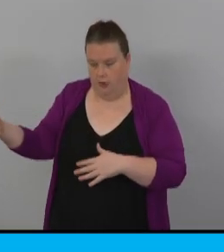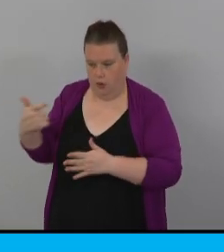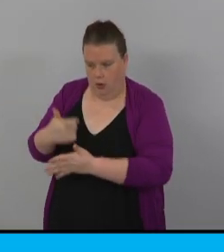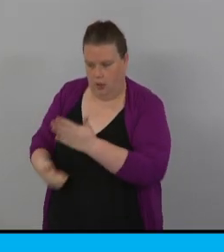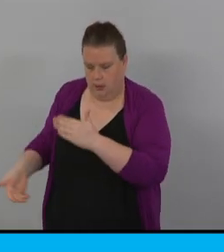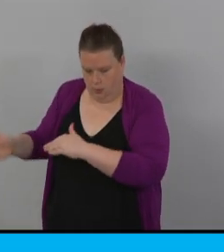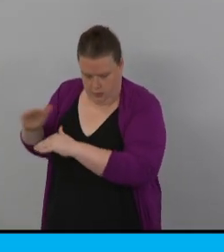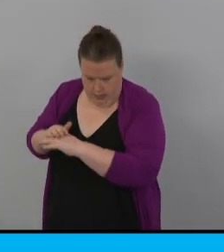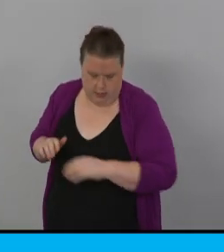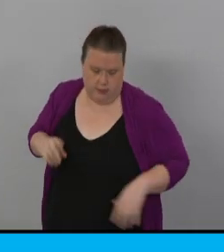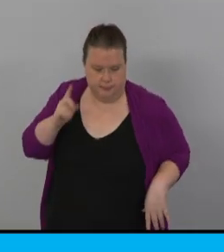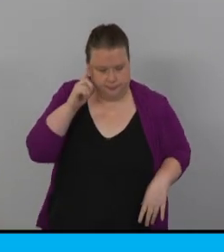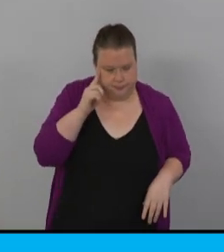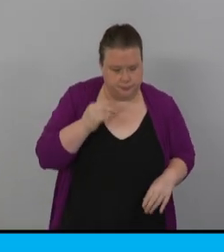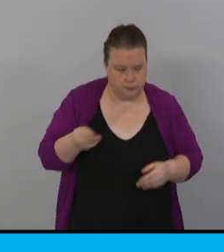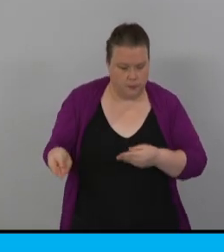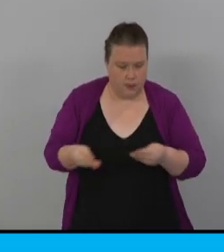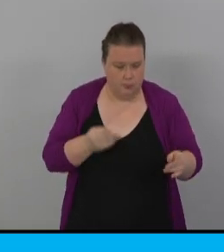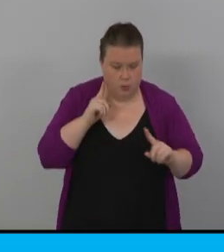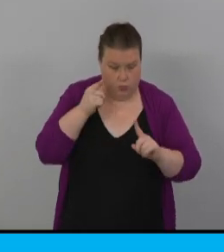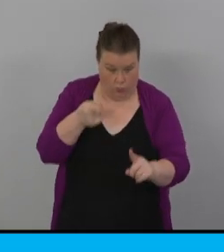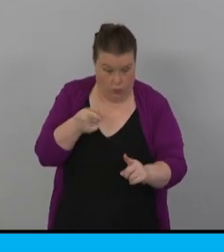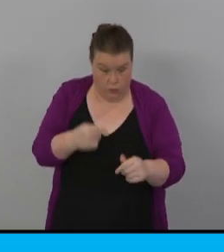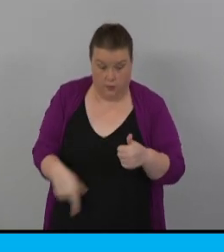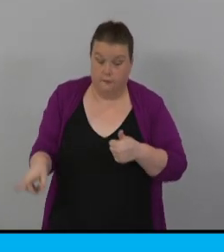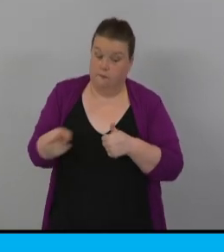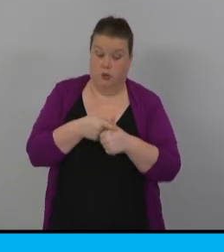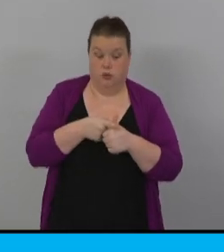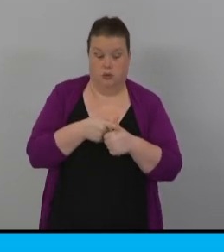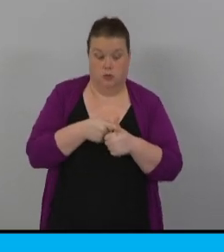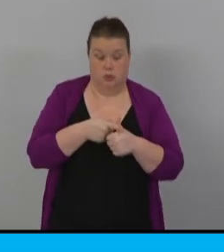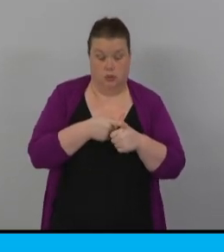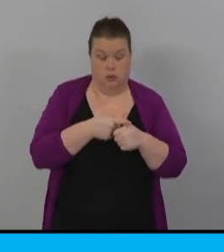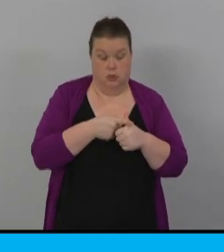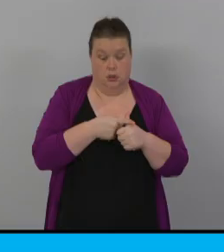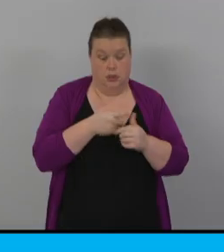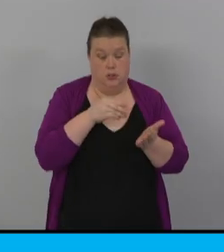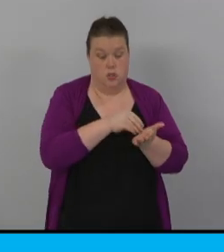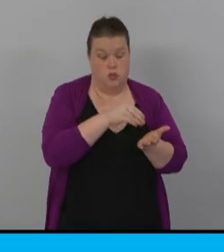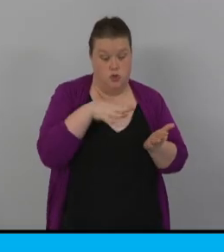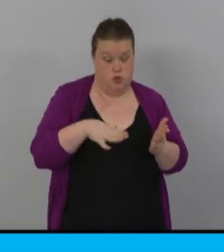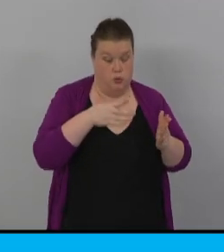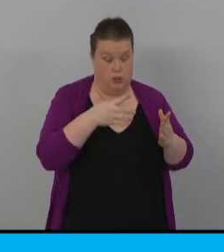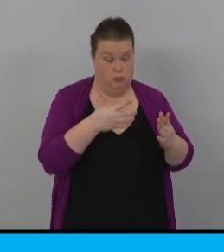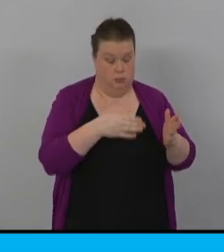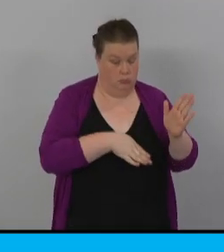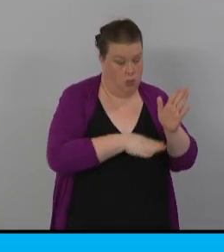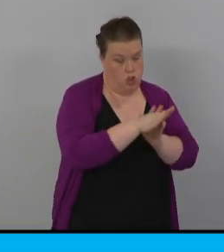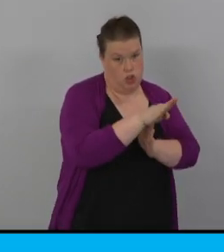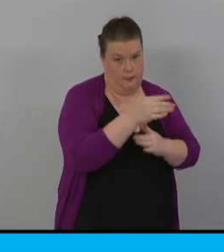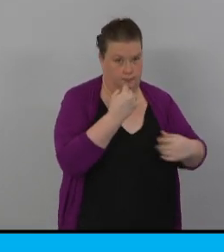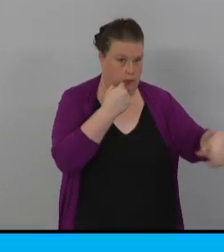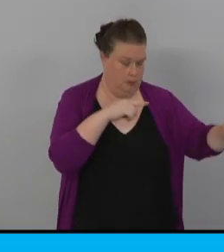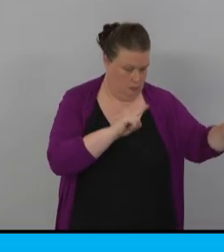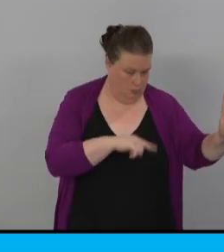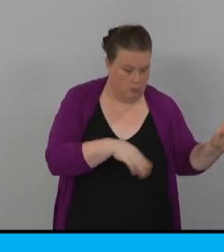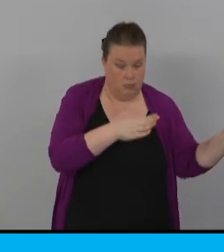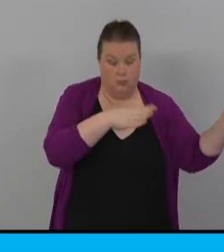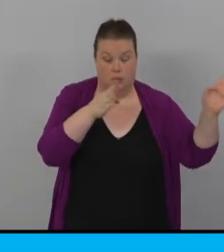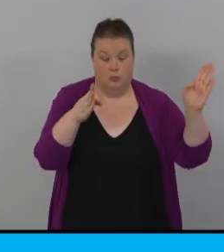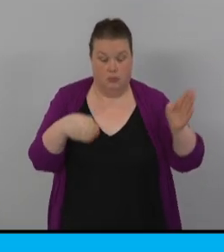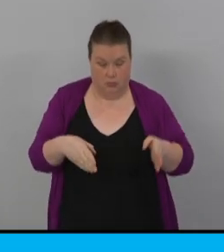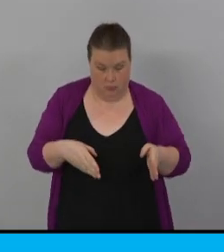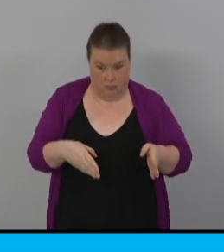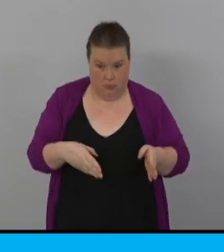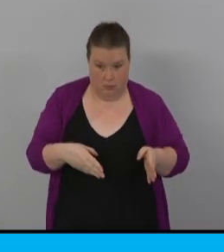first, is prioritizing student achievement. The second one is the effective, efficient,